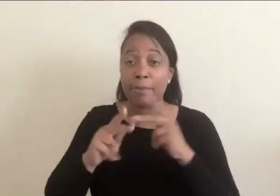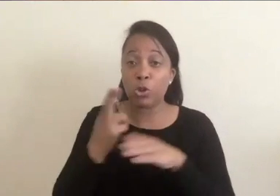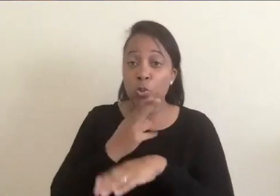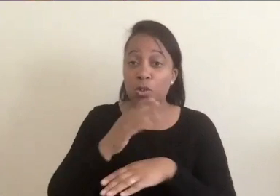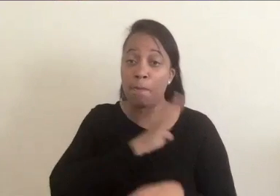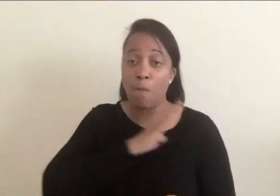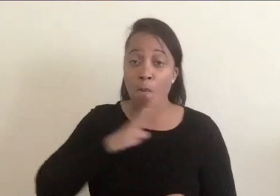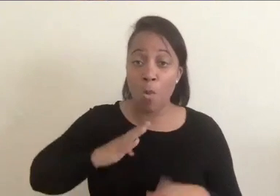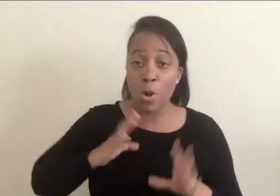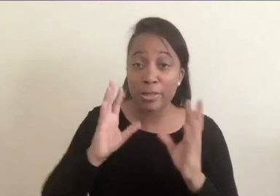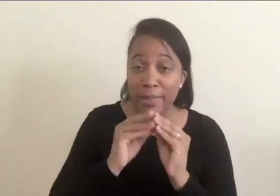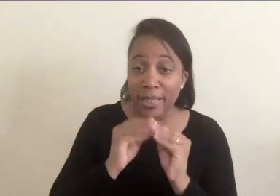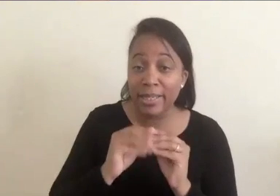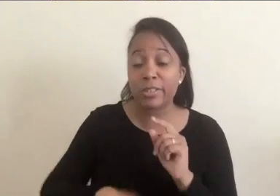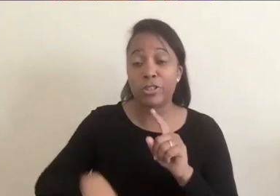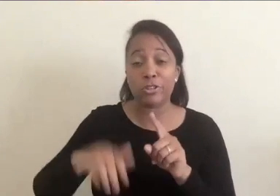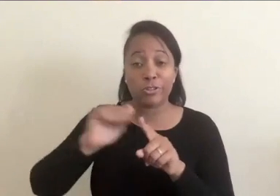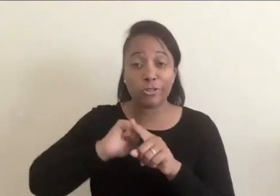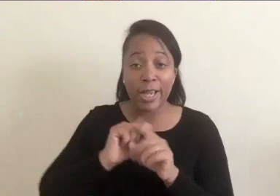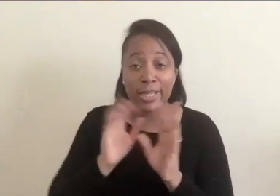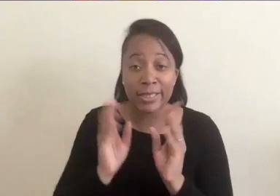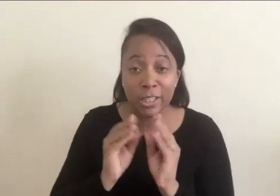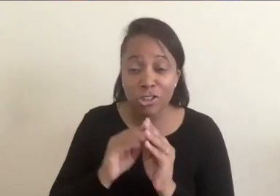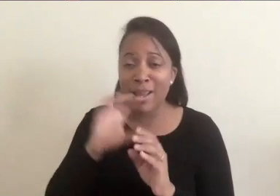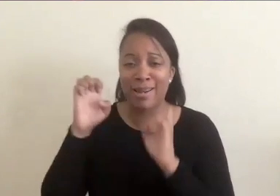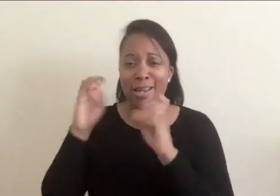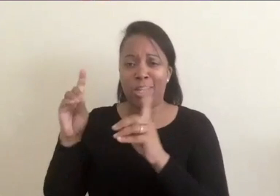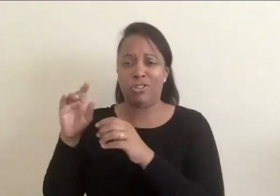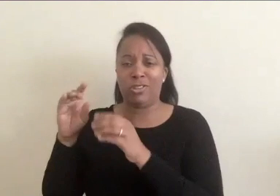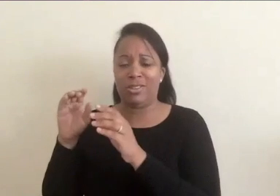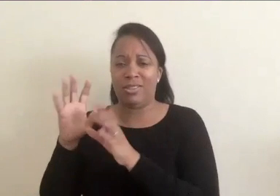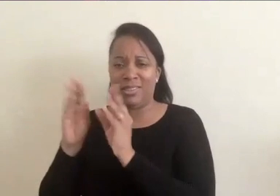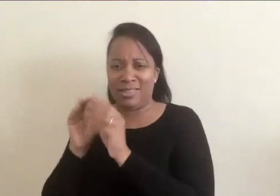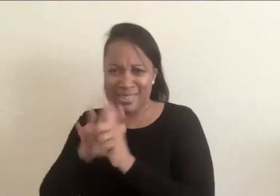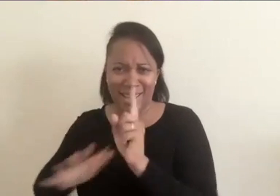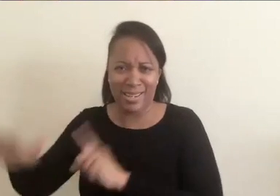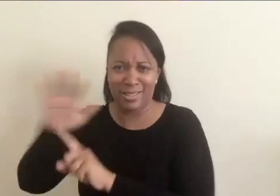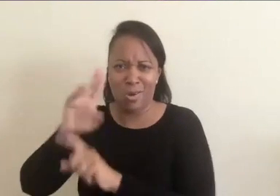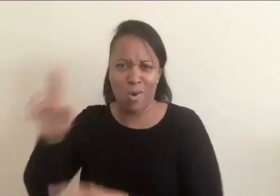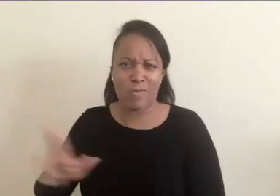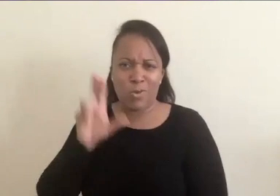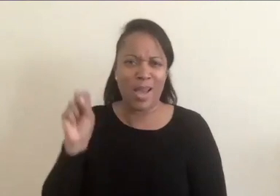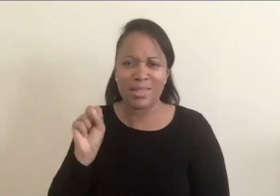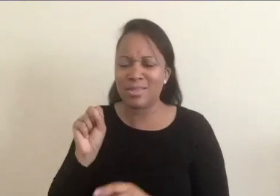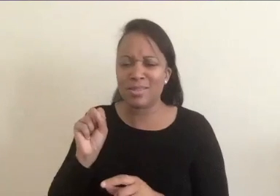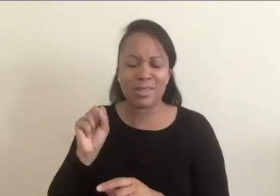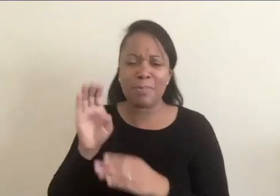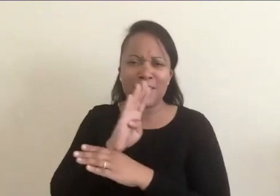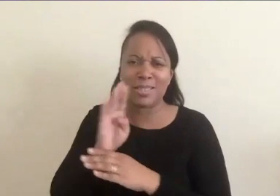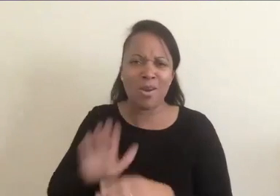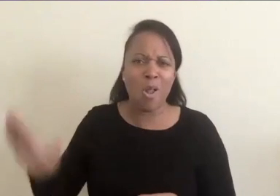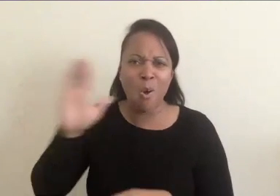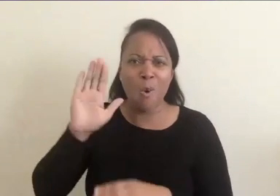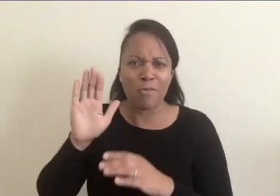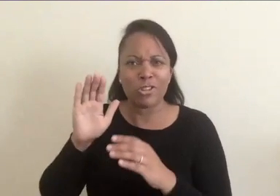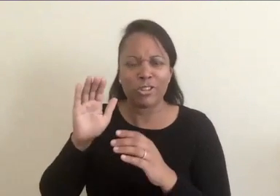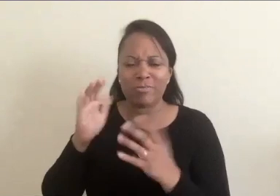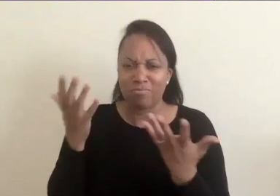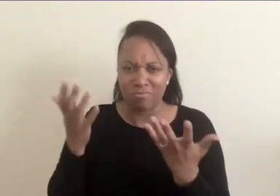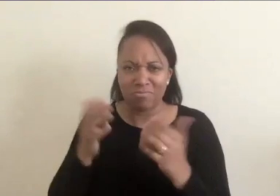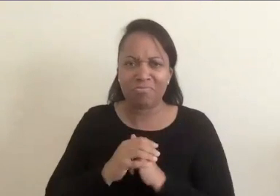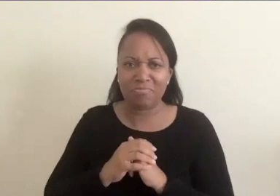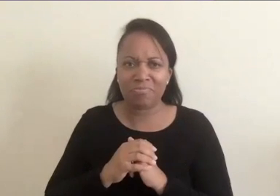meetings, training sessions, as well as in educational settings throughout the United States and by US-owned corporations that are active